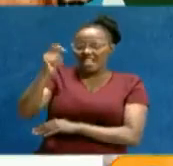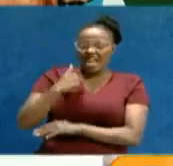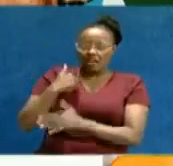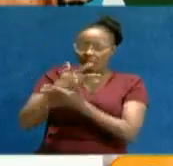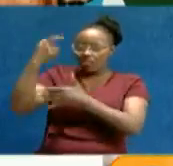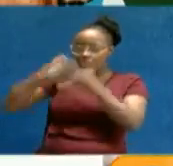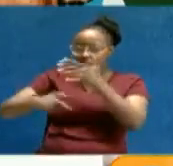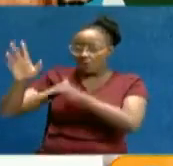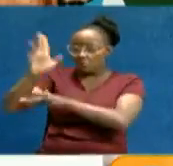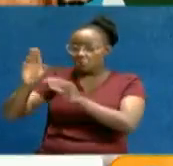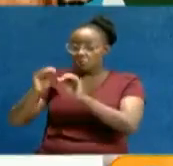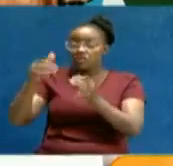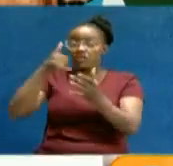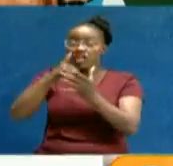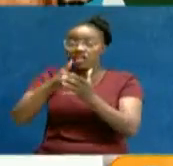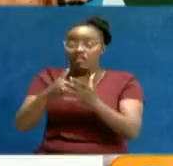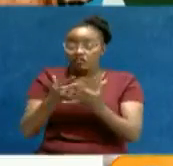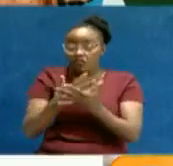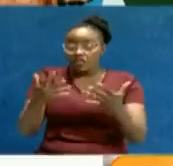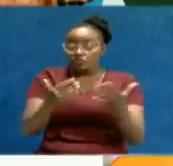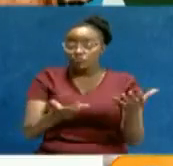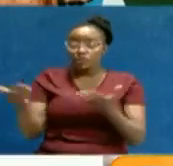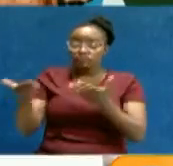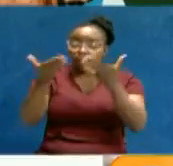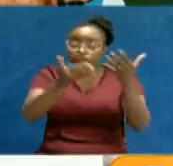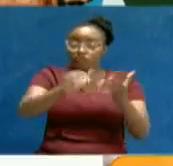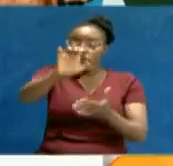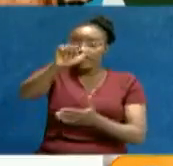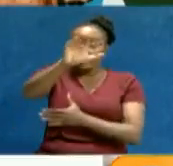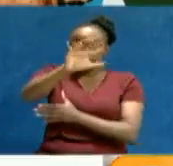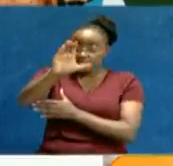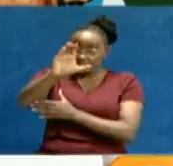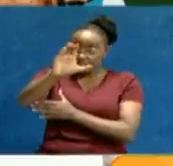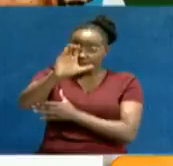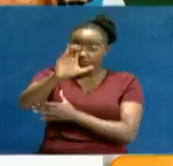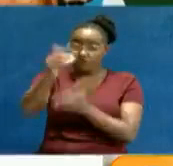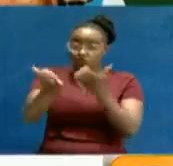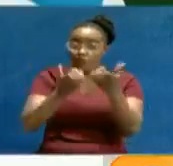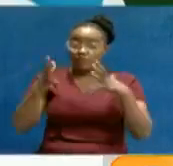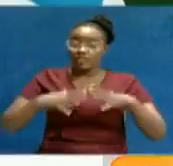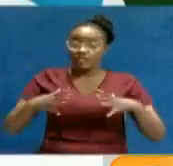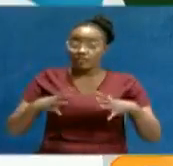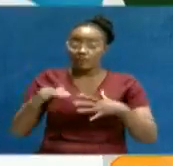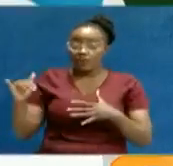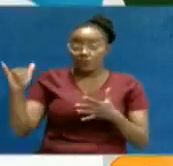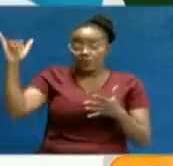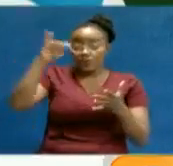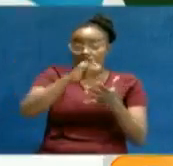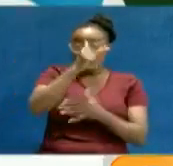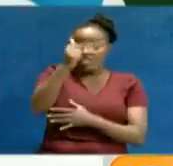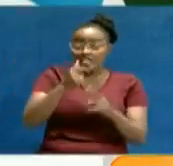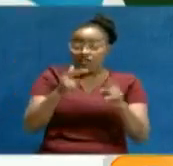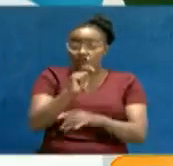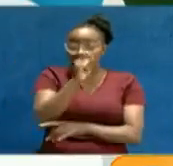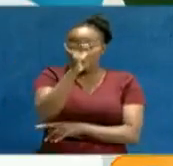such levies apply, including for products imported from EAC member states. For business persons arriving in Tanzania from